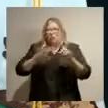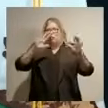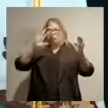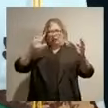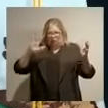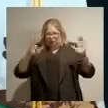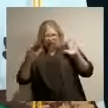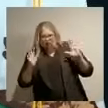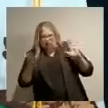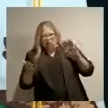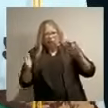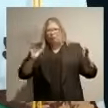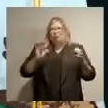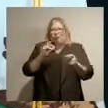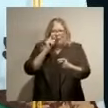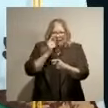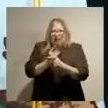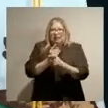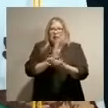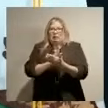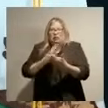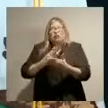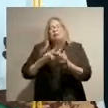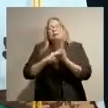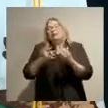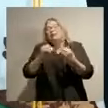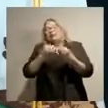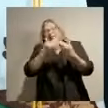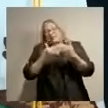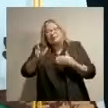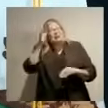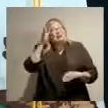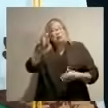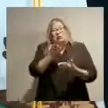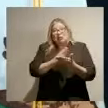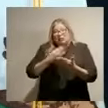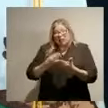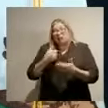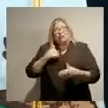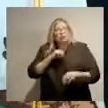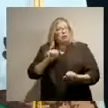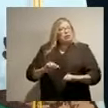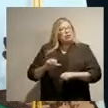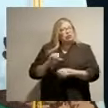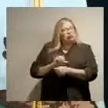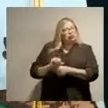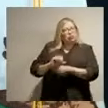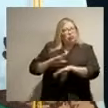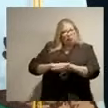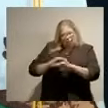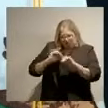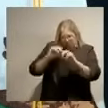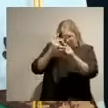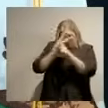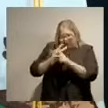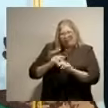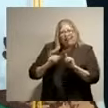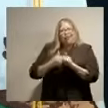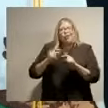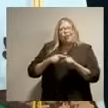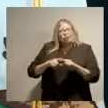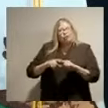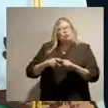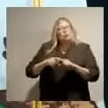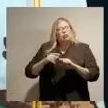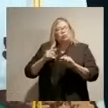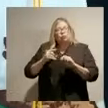so that we can then, in future budgets, work on advancing and building back up all